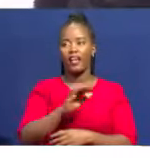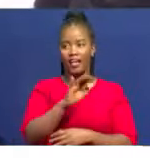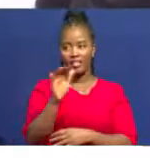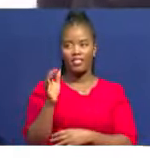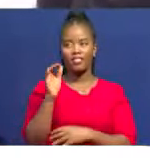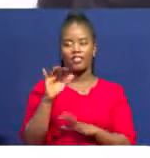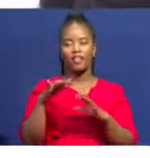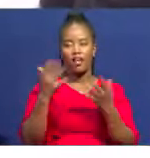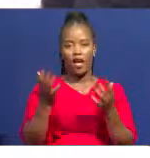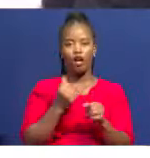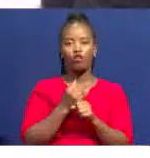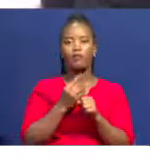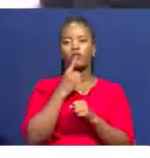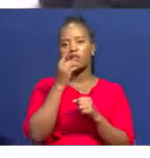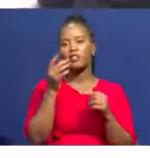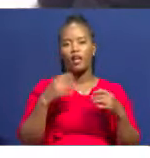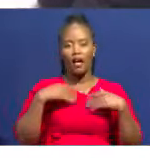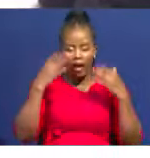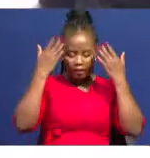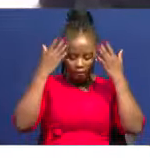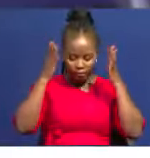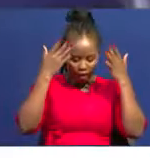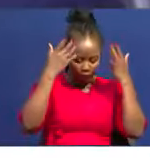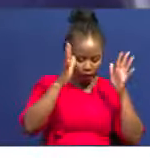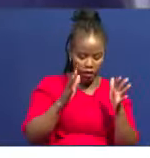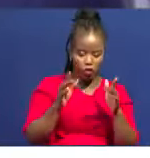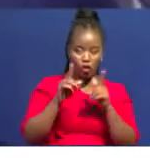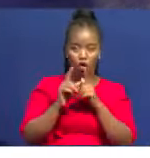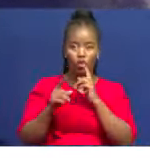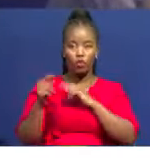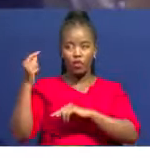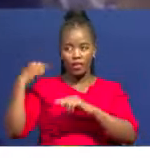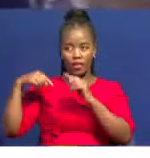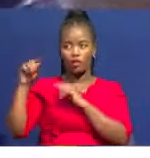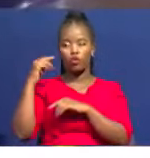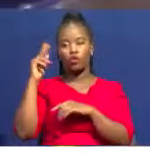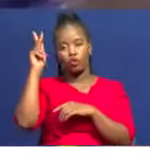training, awareness campaigns, and the integration of traditional